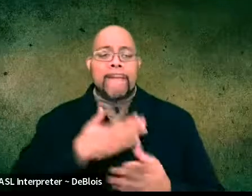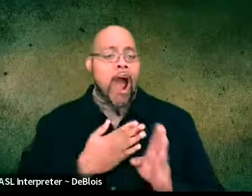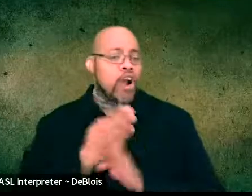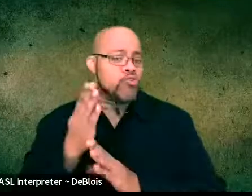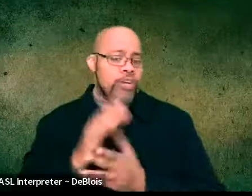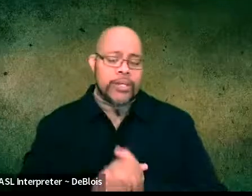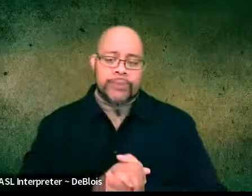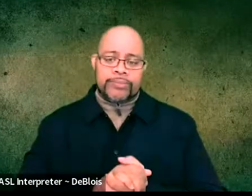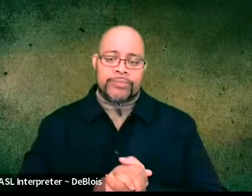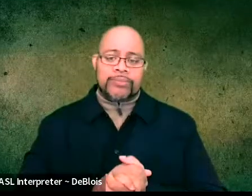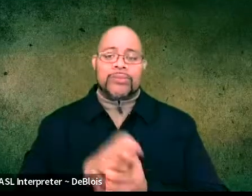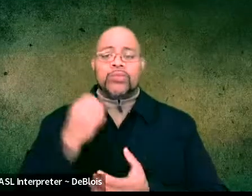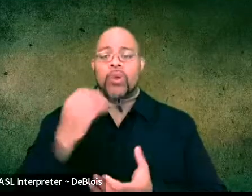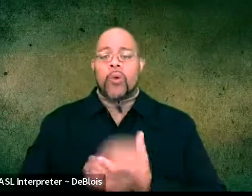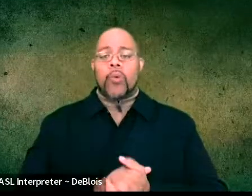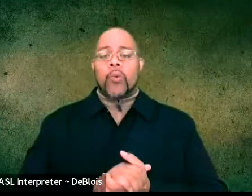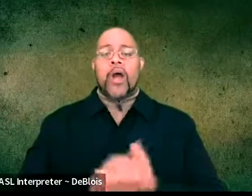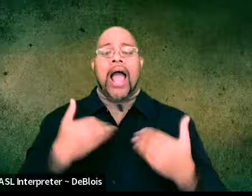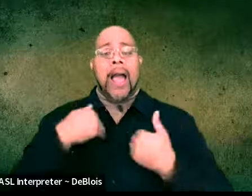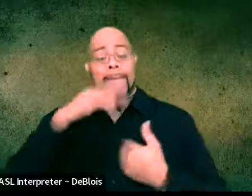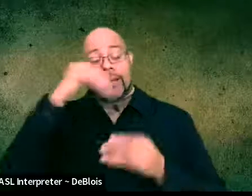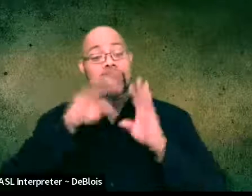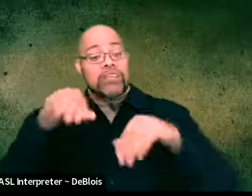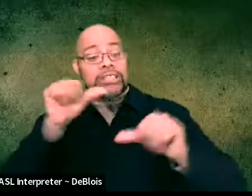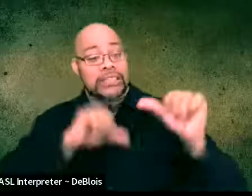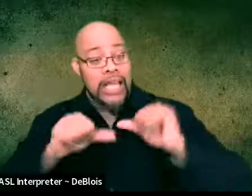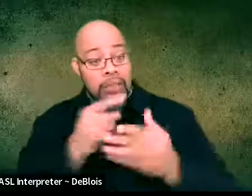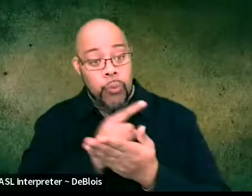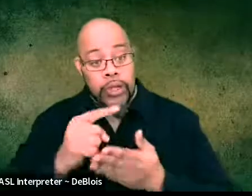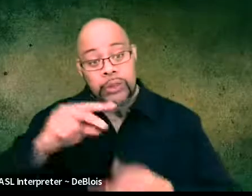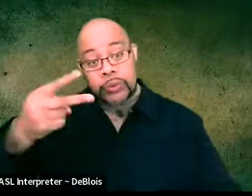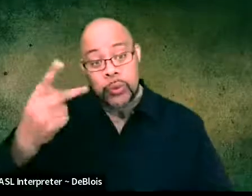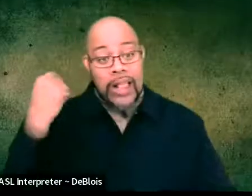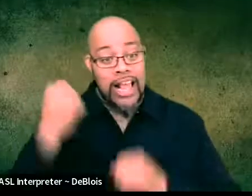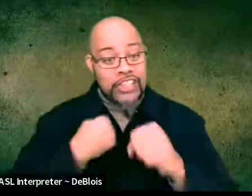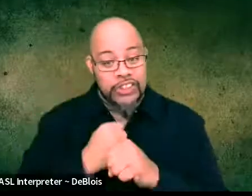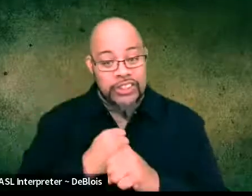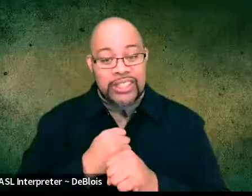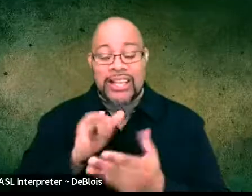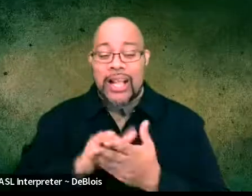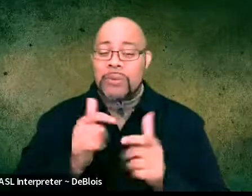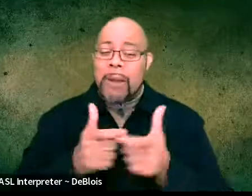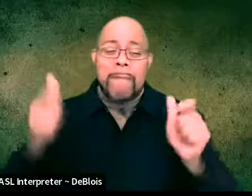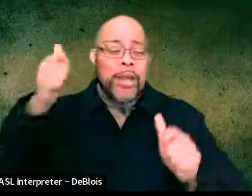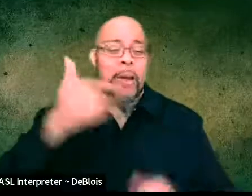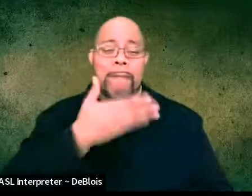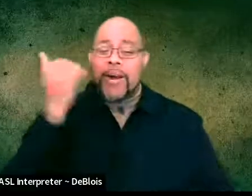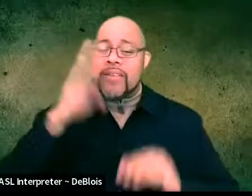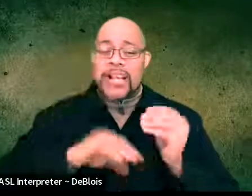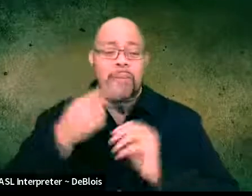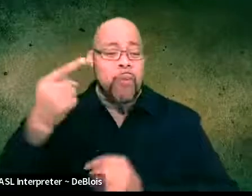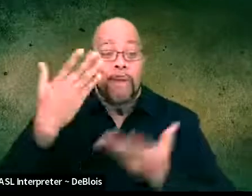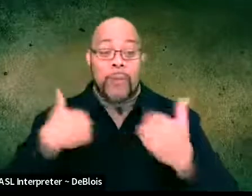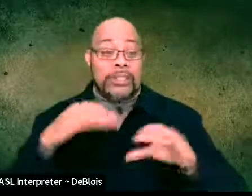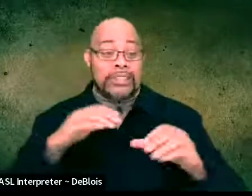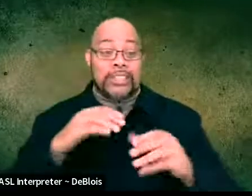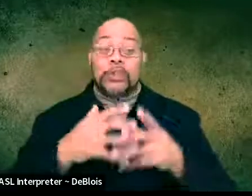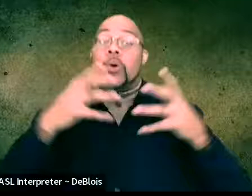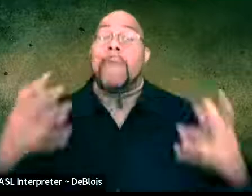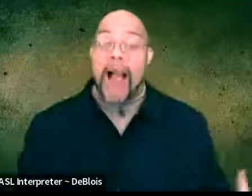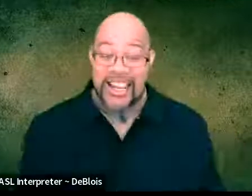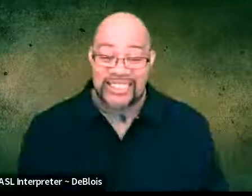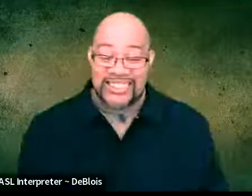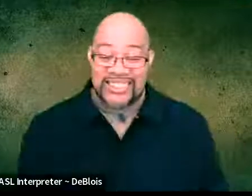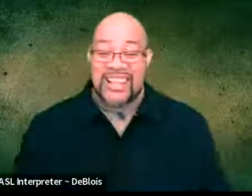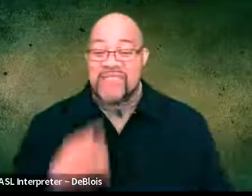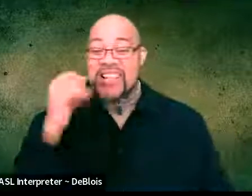career. And so we had Black and Marine Science Week 2 last year, and it was even bigger and better than number 1. Maybe we did too much